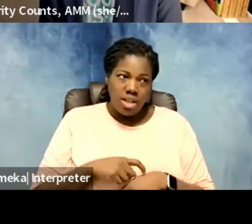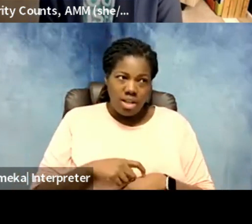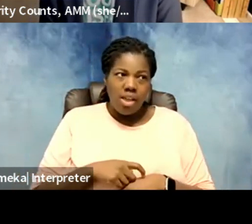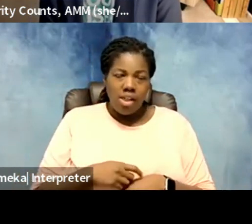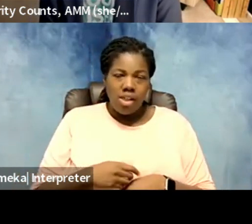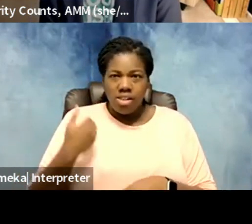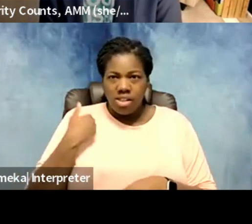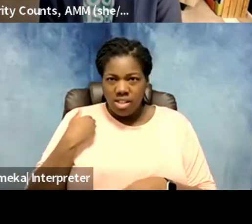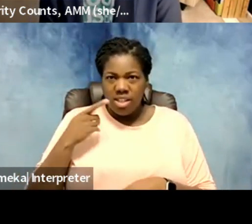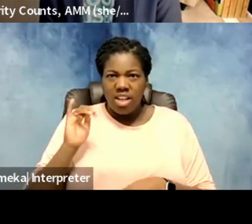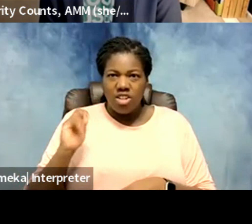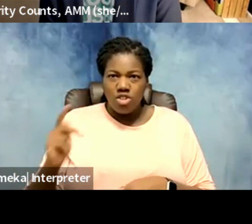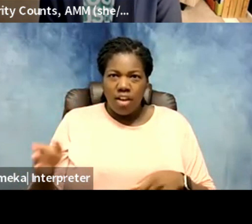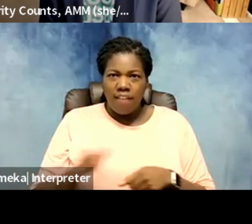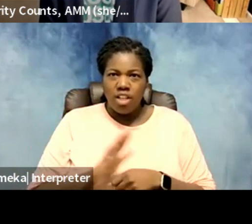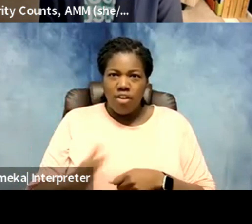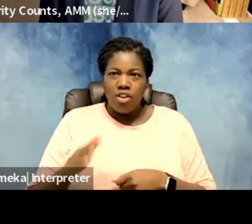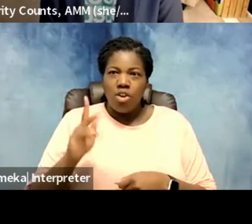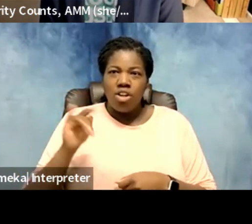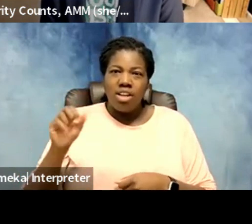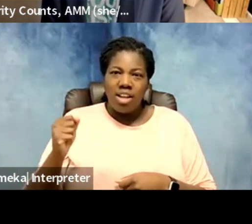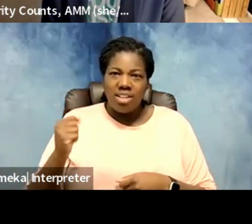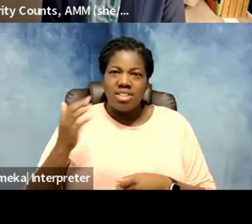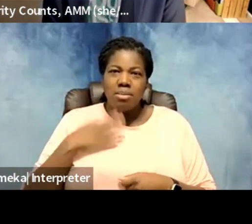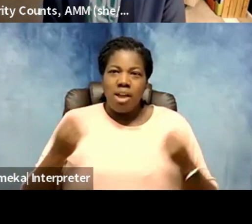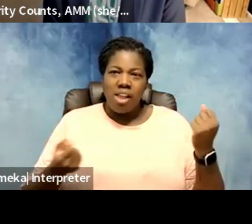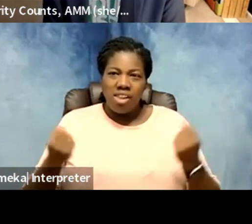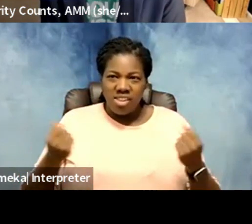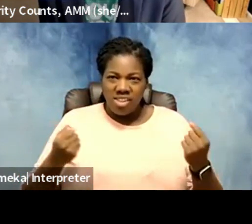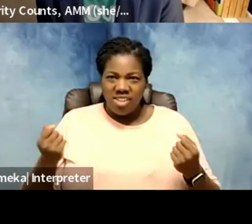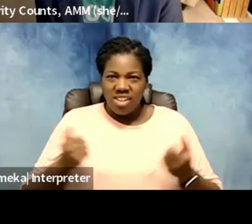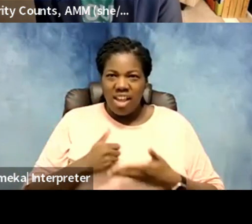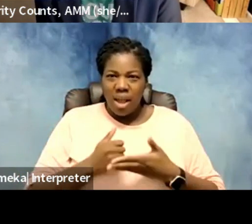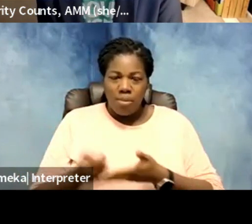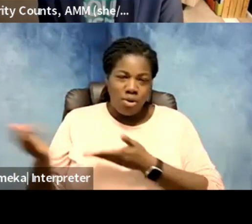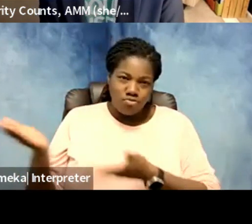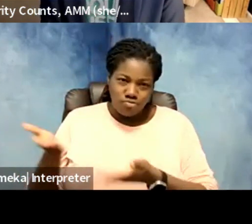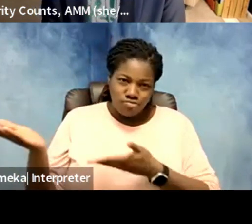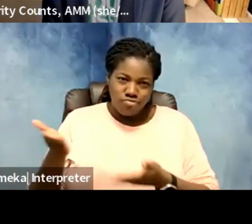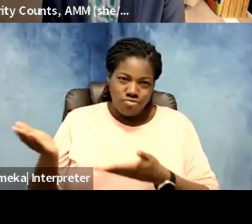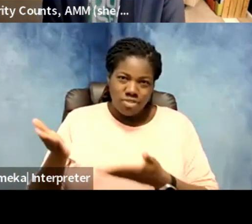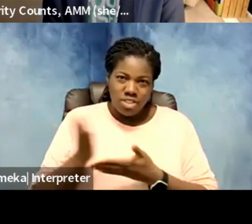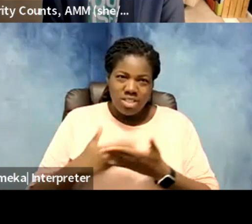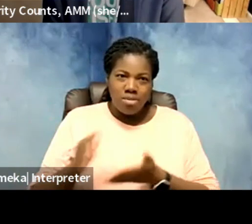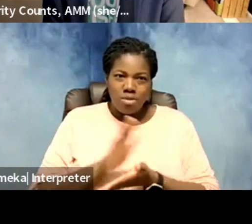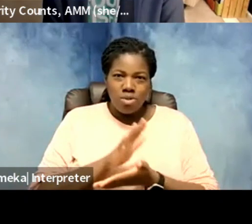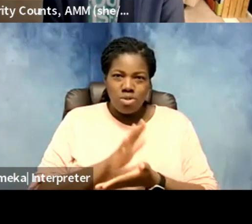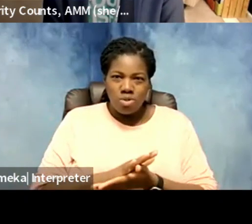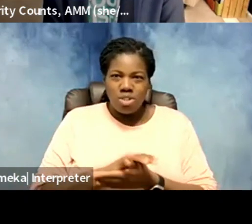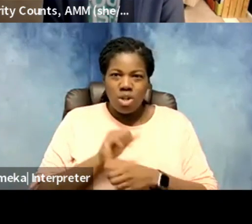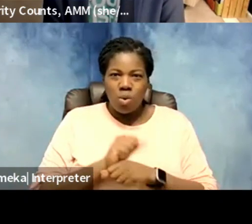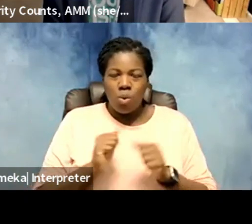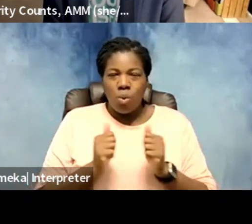a truck full of your kits in my car, helping her transport them to some of the schools that they work